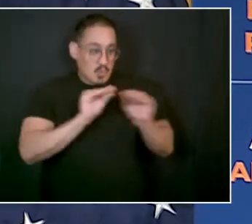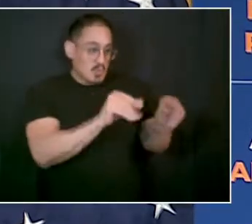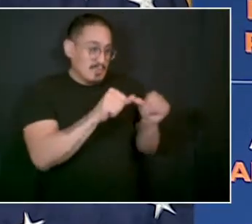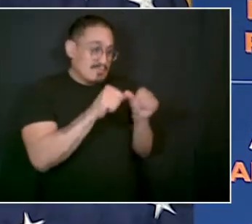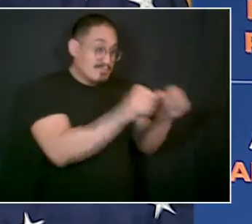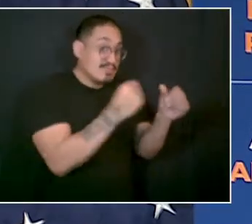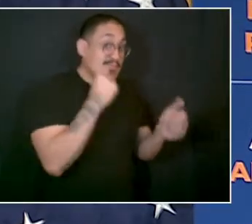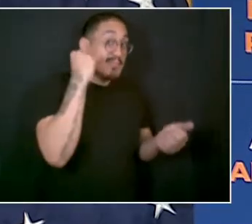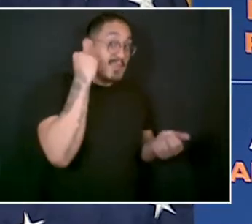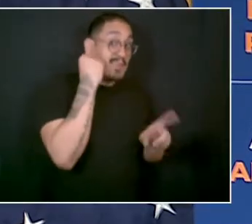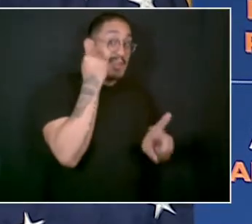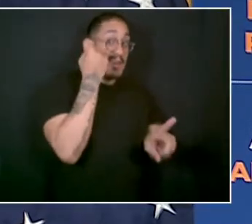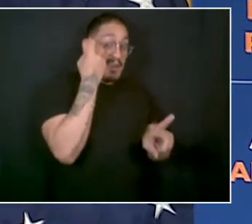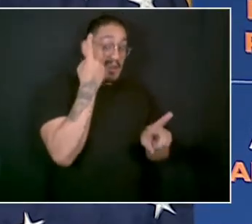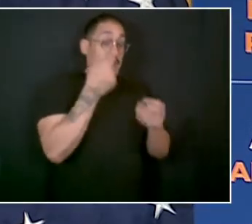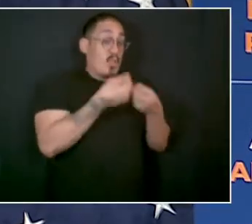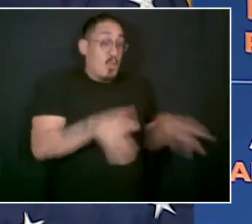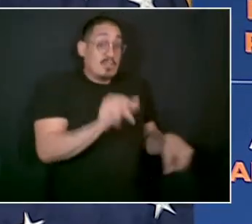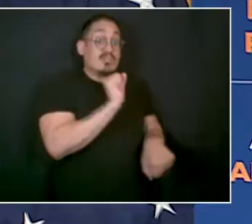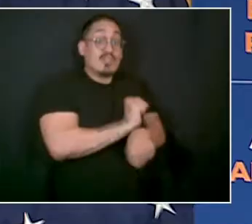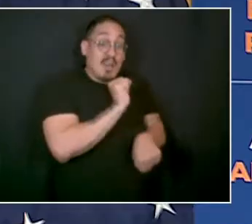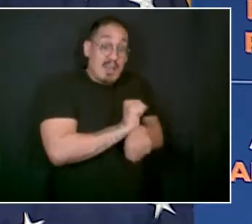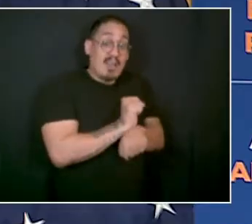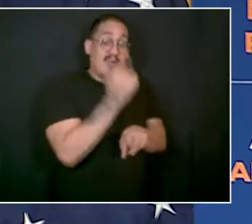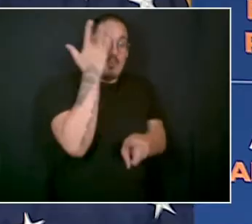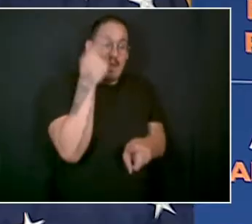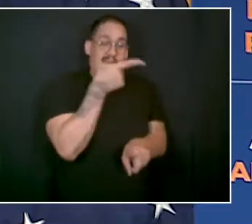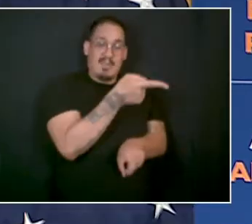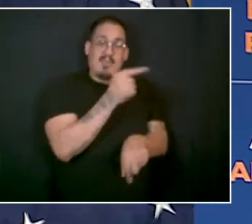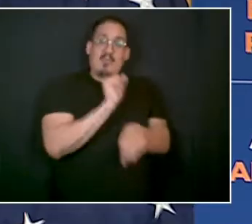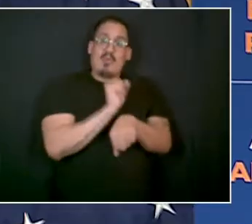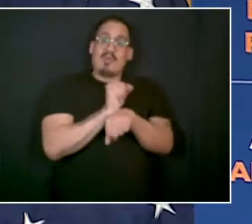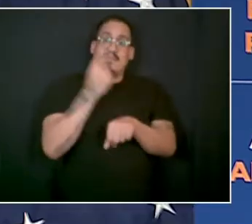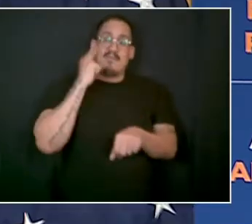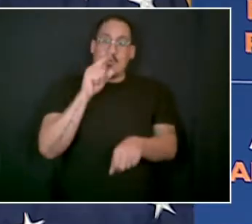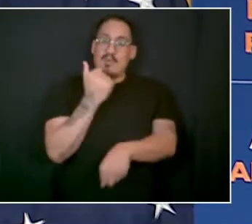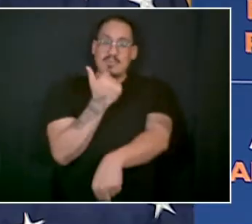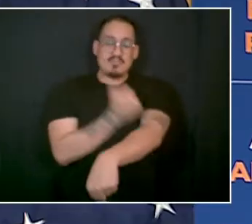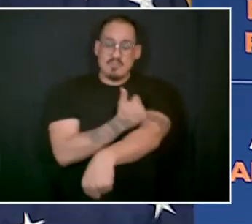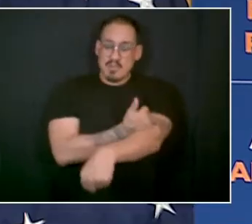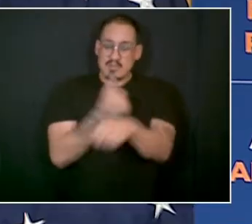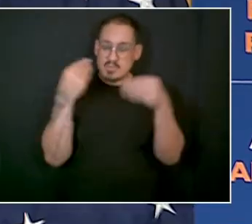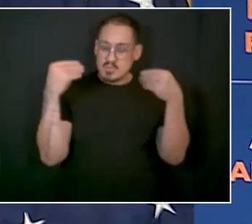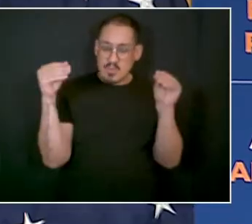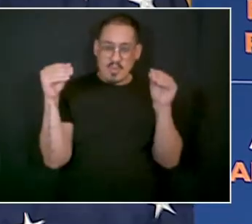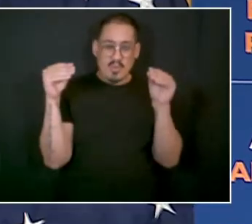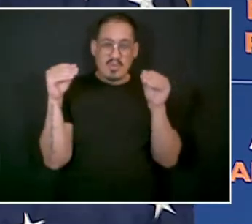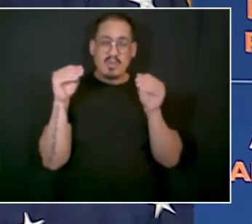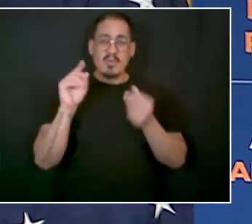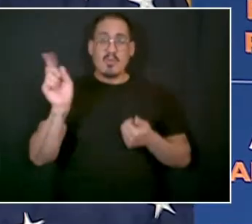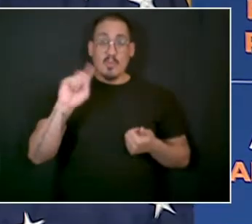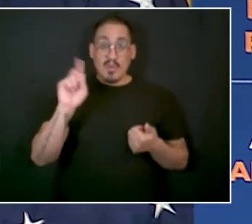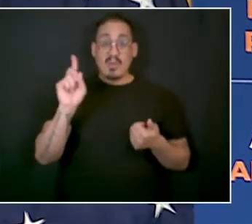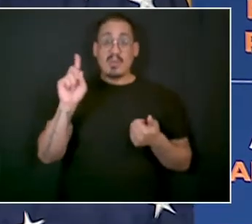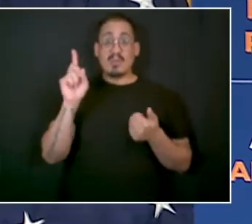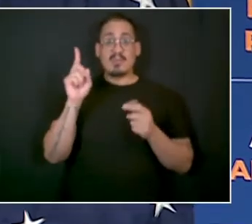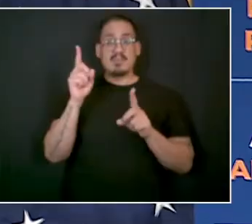his job, NJ, because he worked for a drug store where